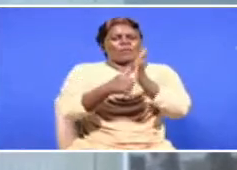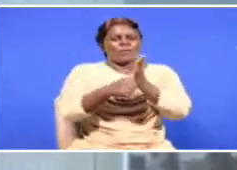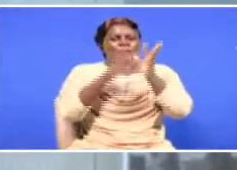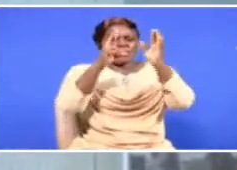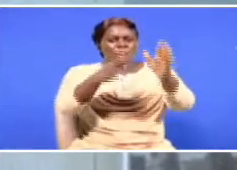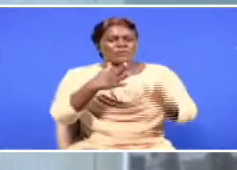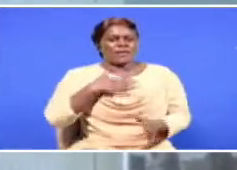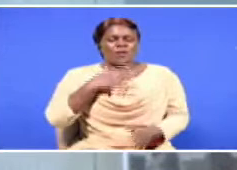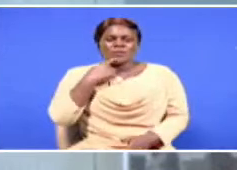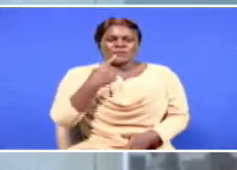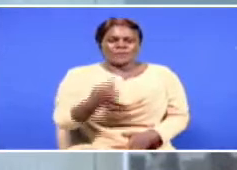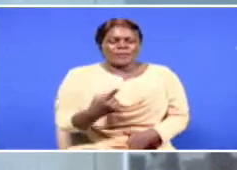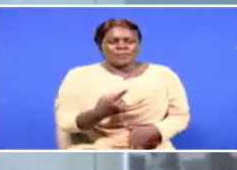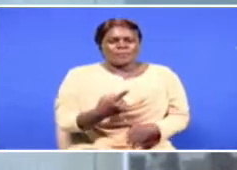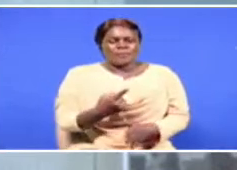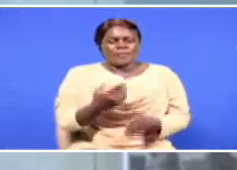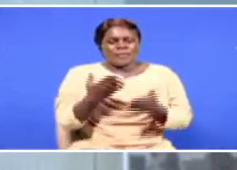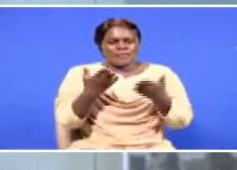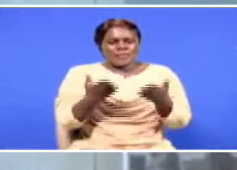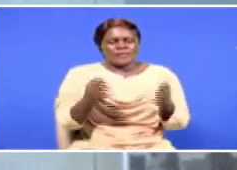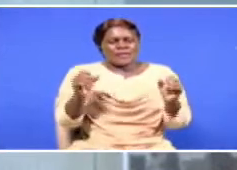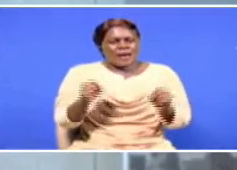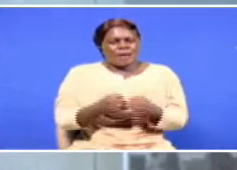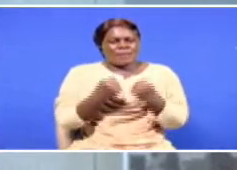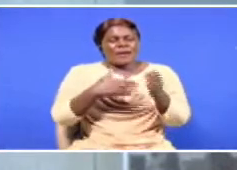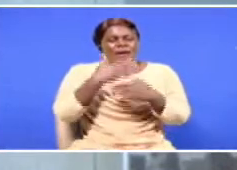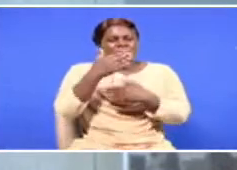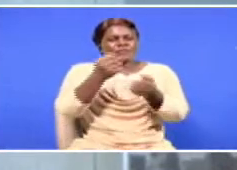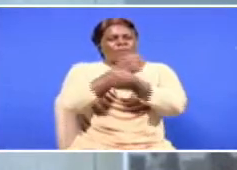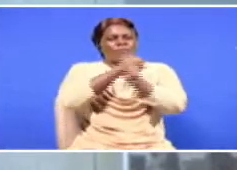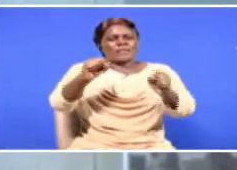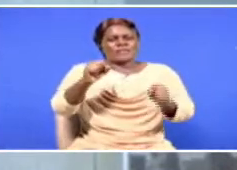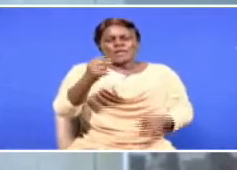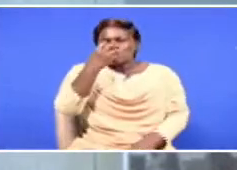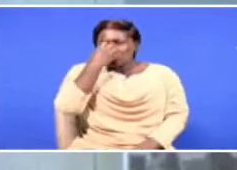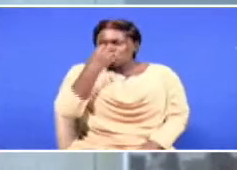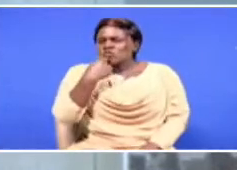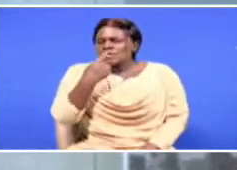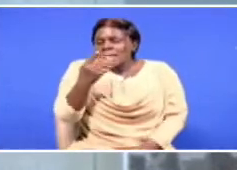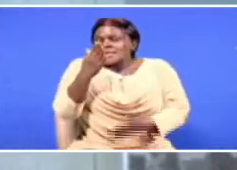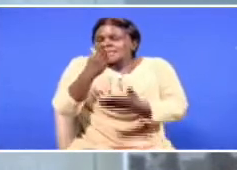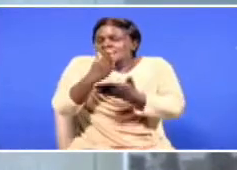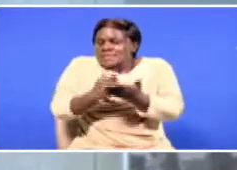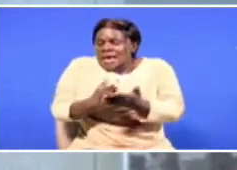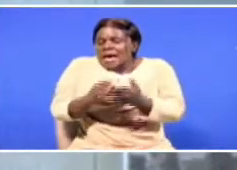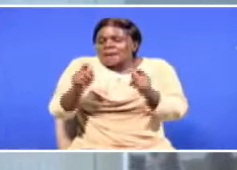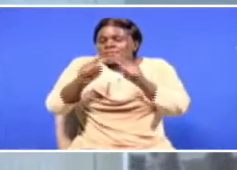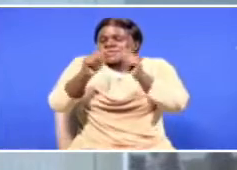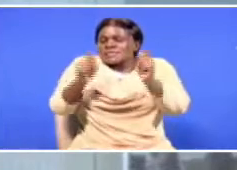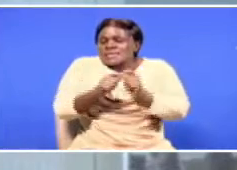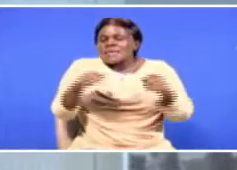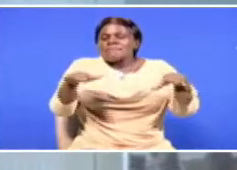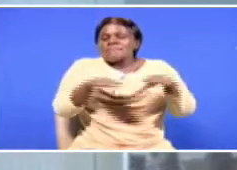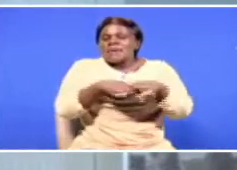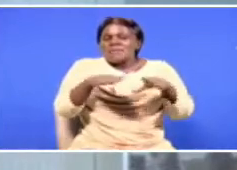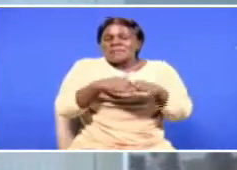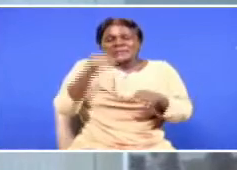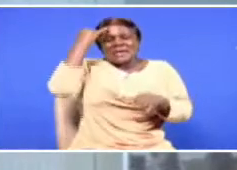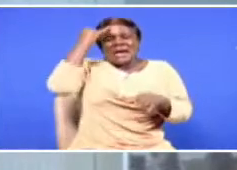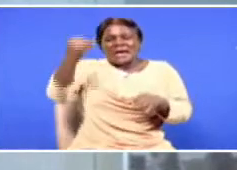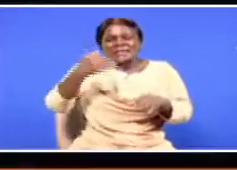Daniel Kariuki reports, the happenings come days after President William Ruto said some of his teammates were